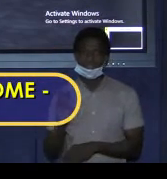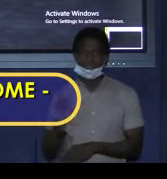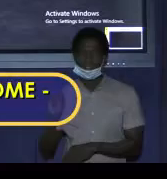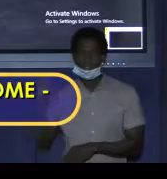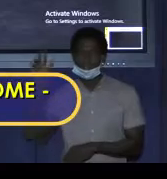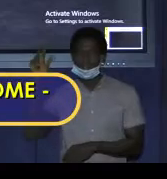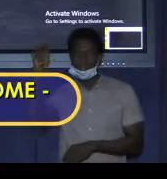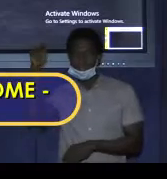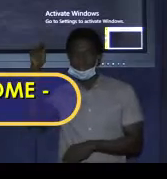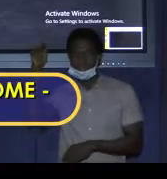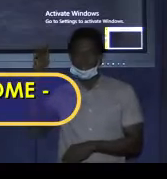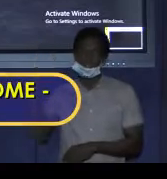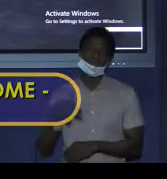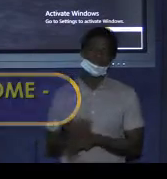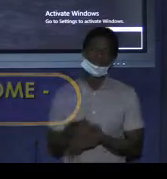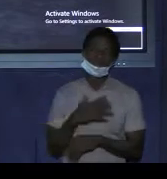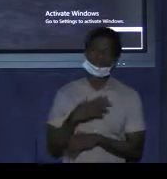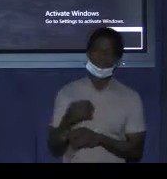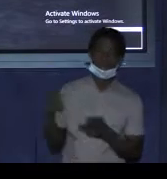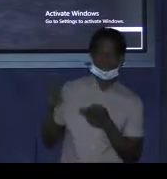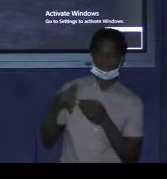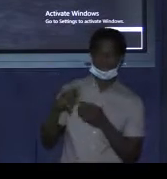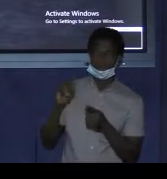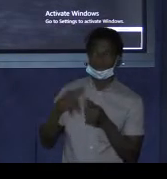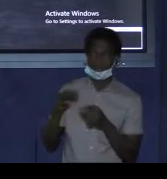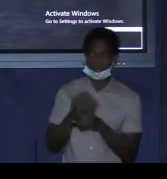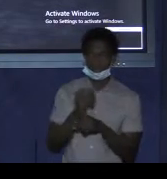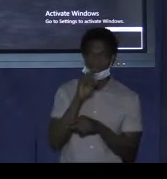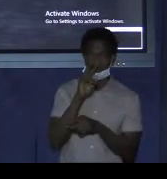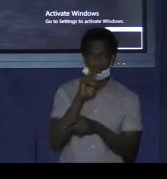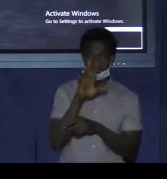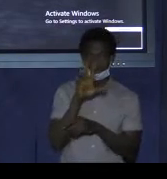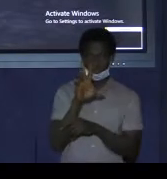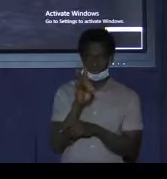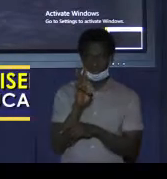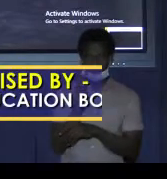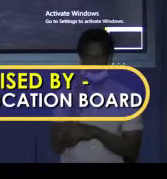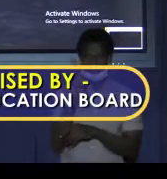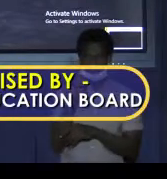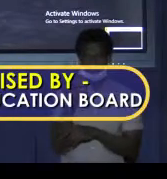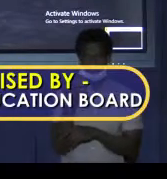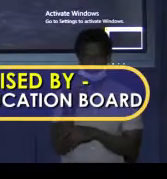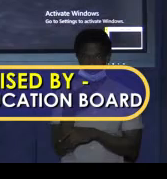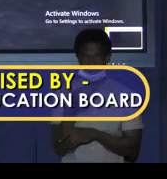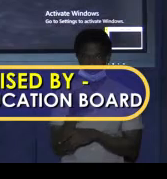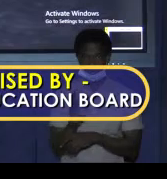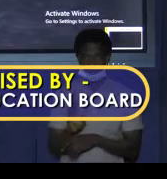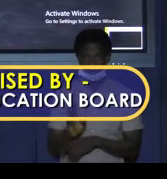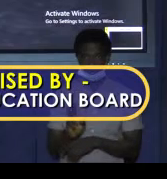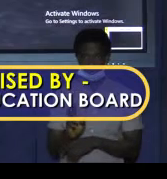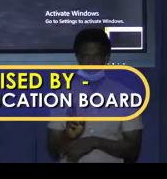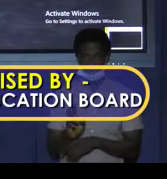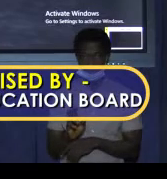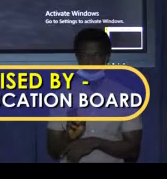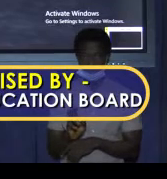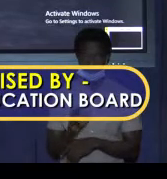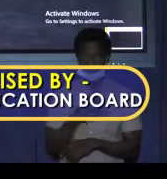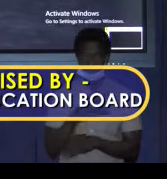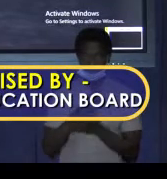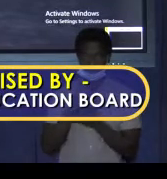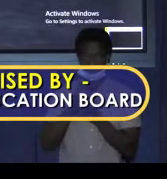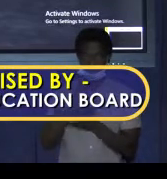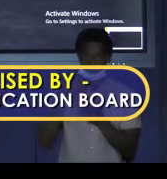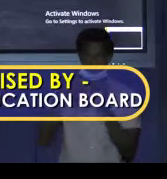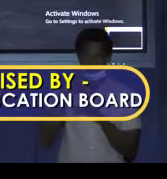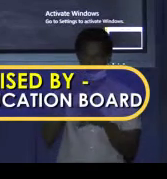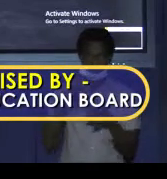cube. And when we reduce this further, we'll get 256 two-third centimeter cubes. And I believe that